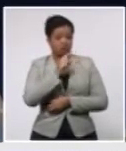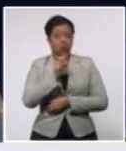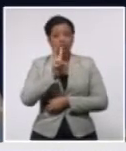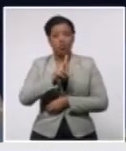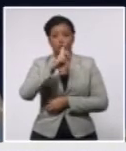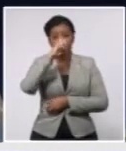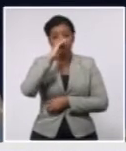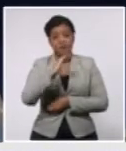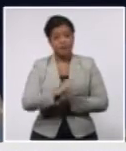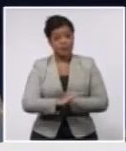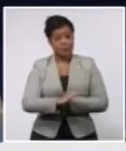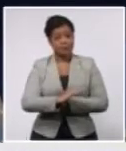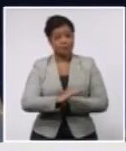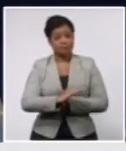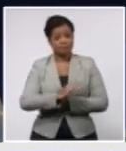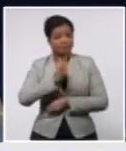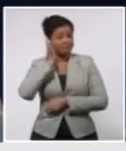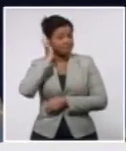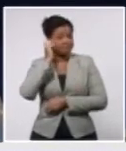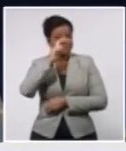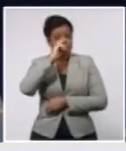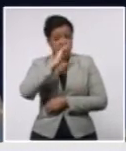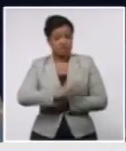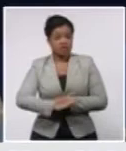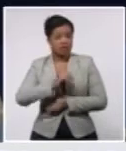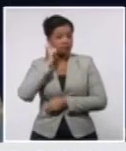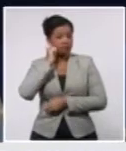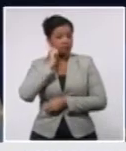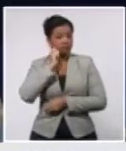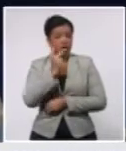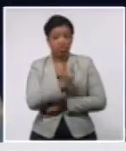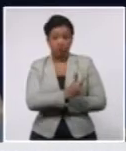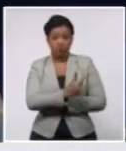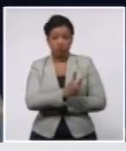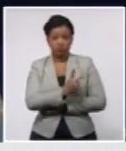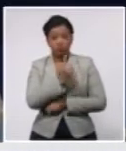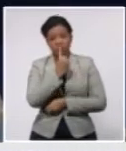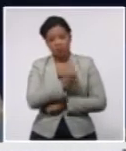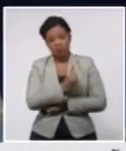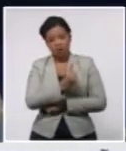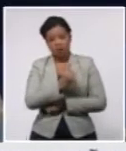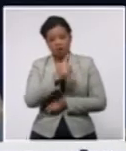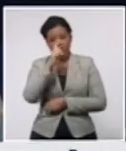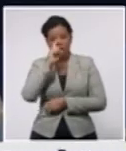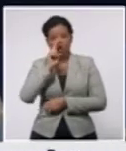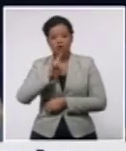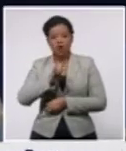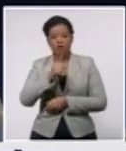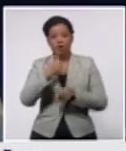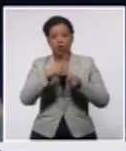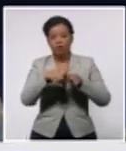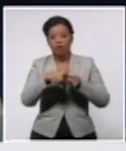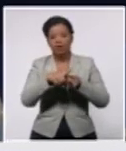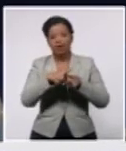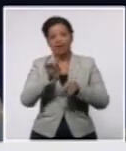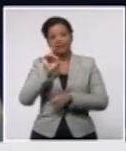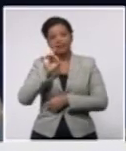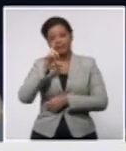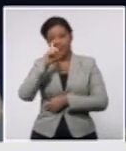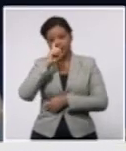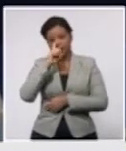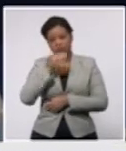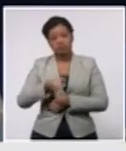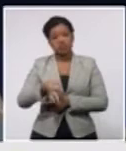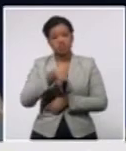groups, there were 2 children diagnosed yesterday, a 9-year-old girl and a 15-year-old